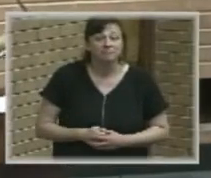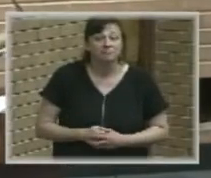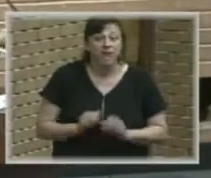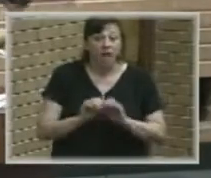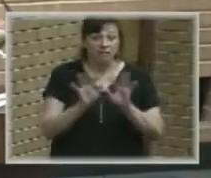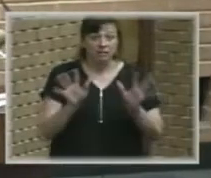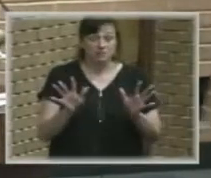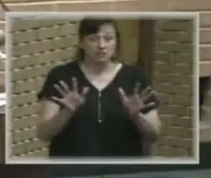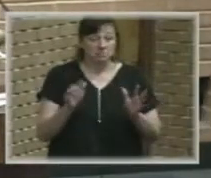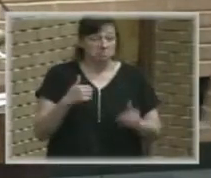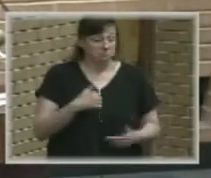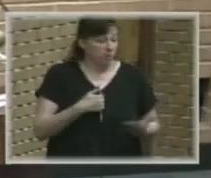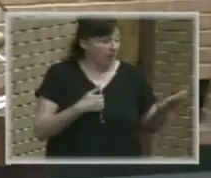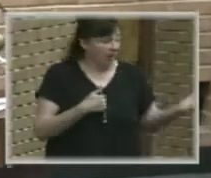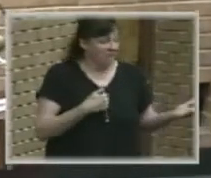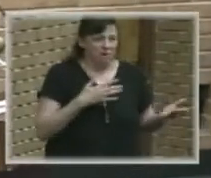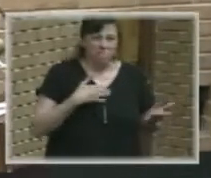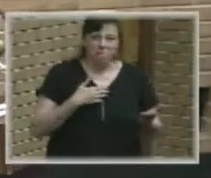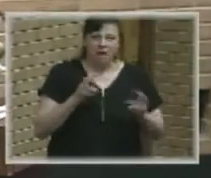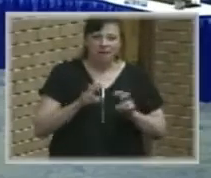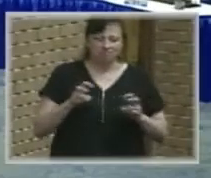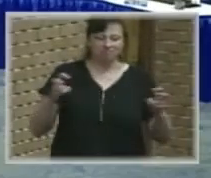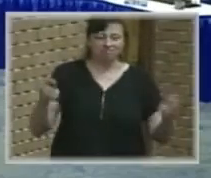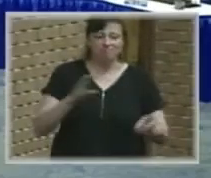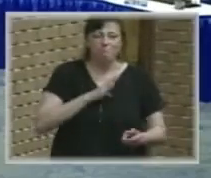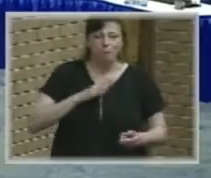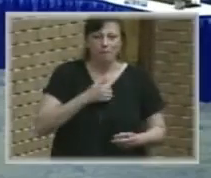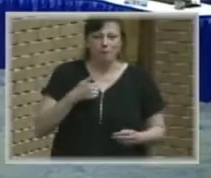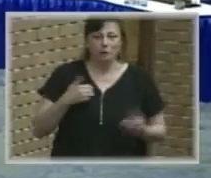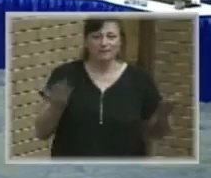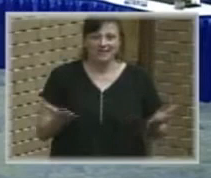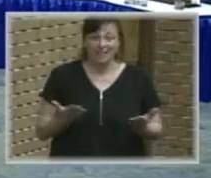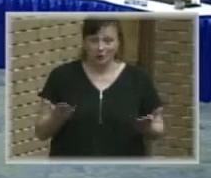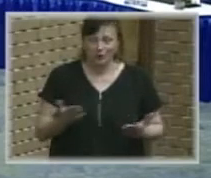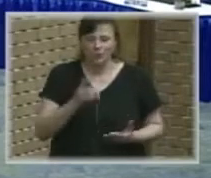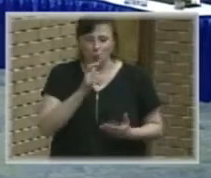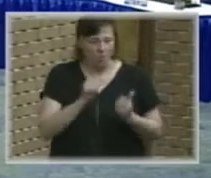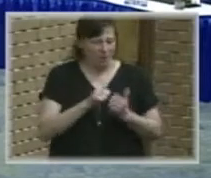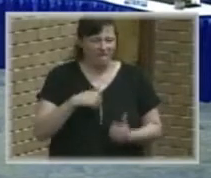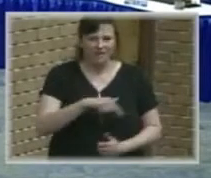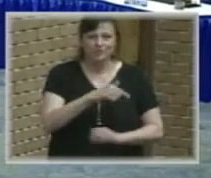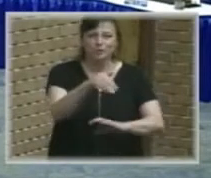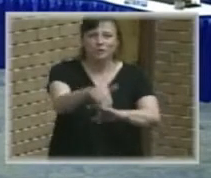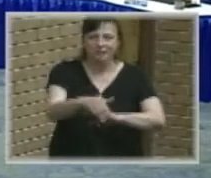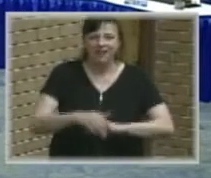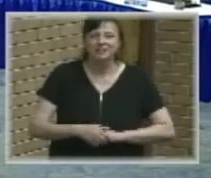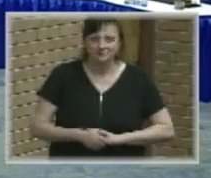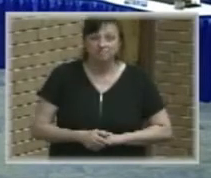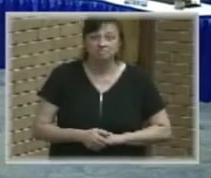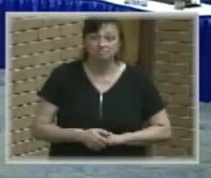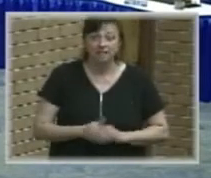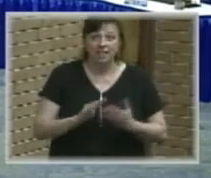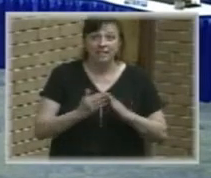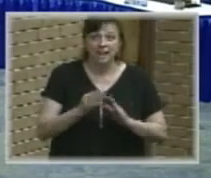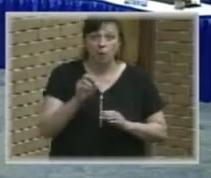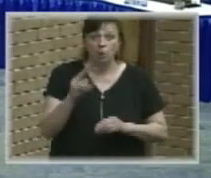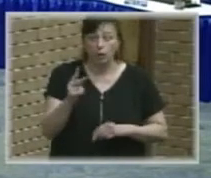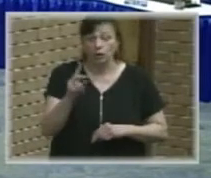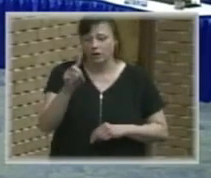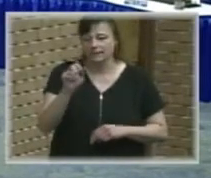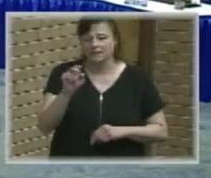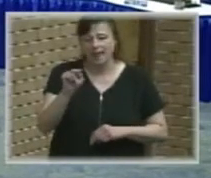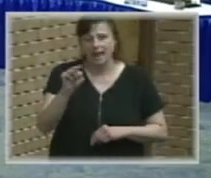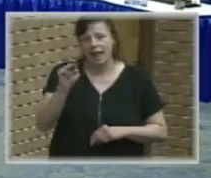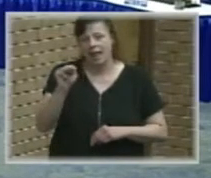Obviously, we have my colleagues on the town board who are with us tonight, along with town clerk Dan